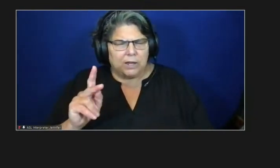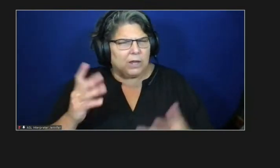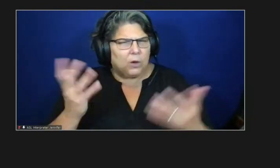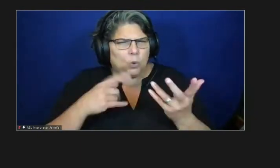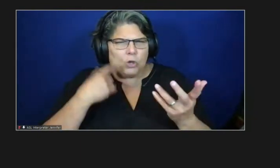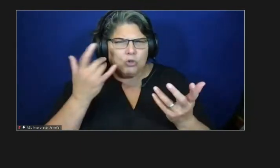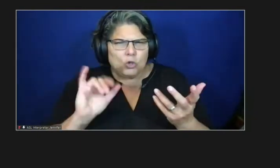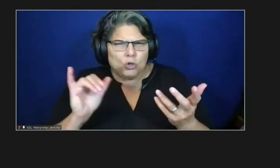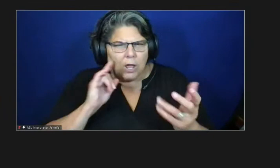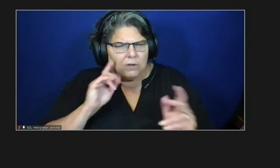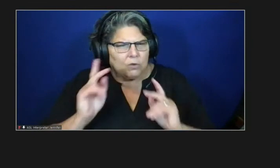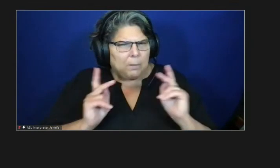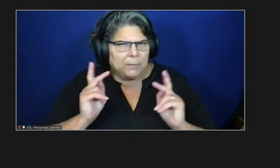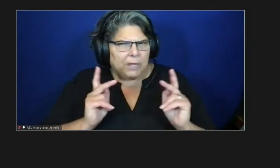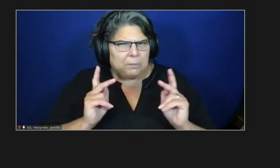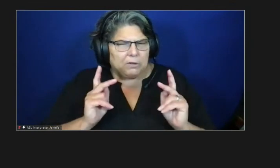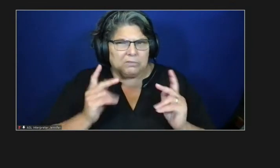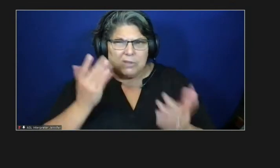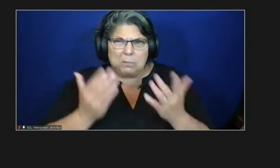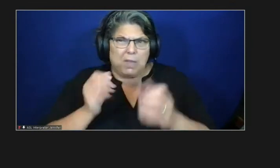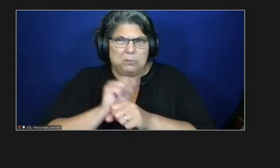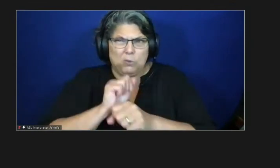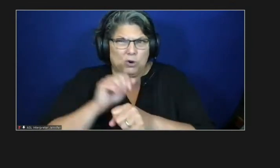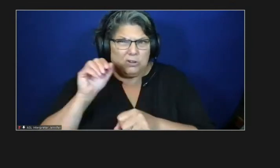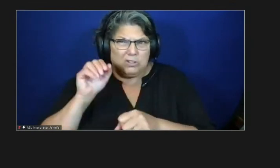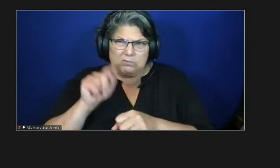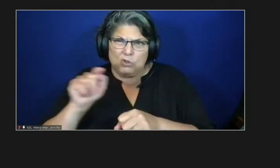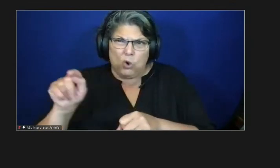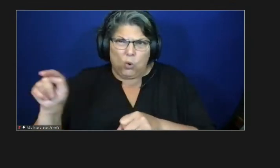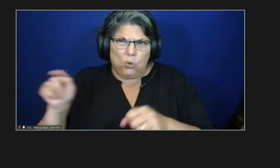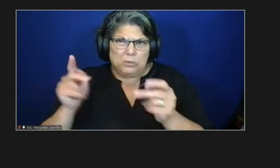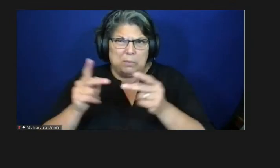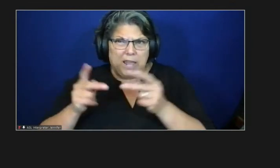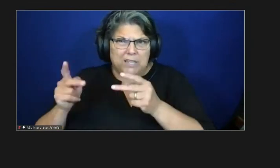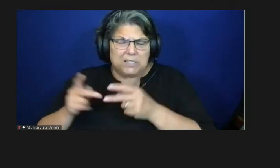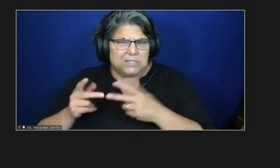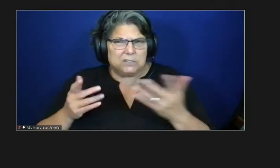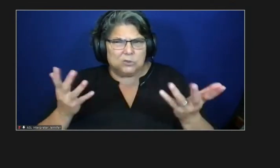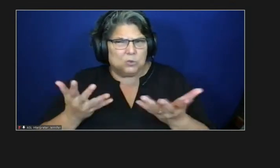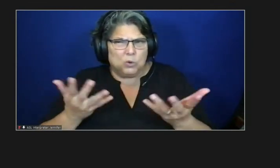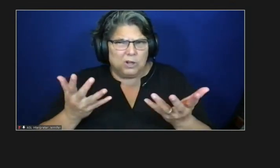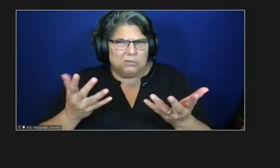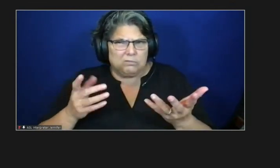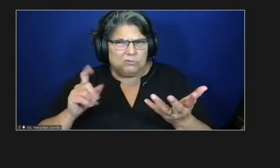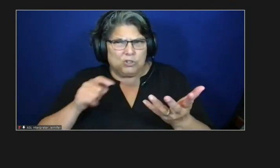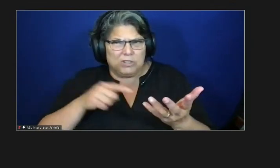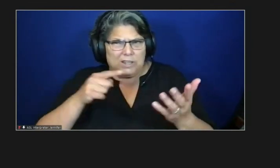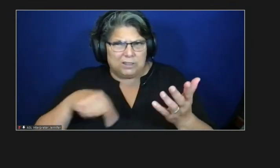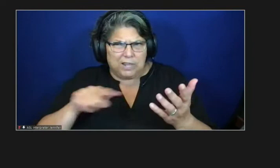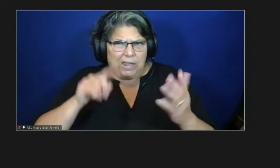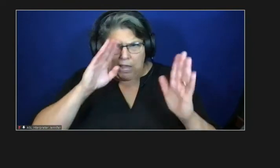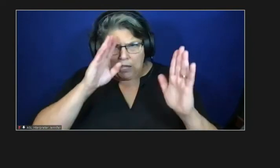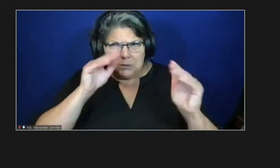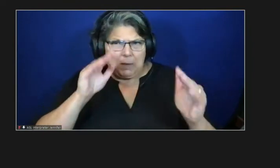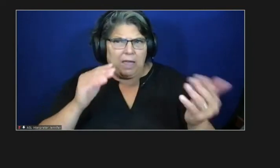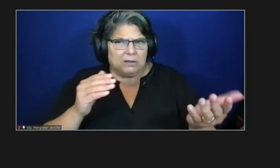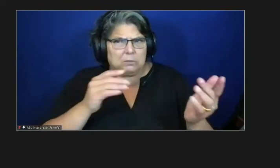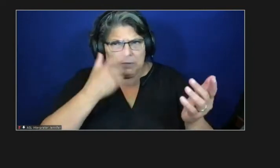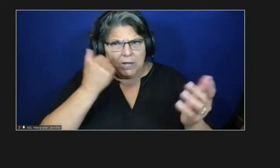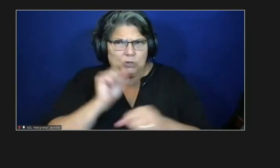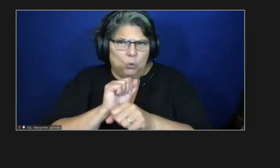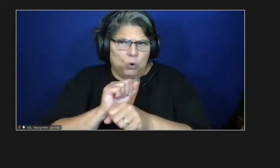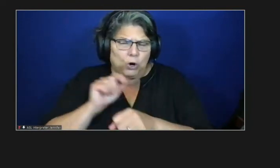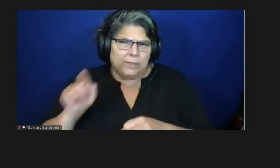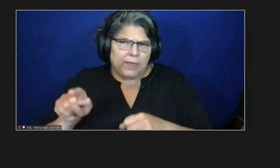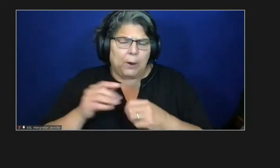like for people who might work in those workplaces, what kinds of expectations they might be able to have as employees in the